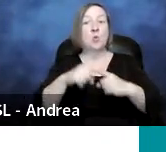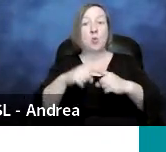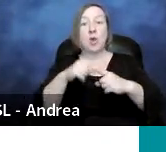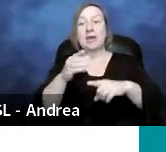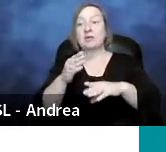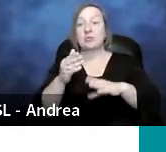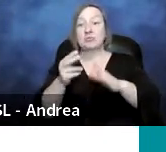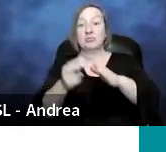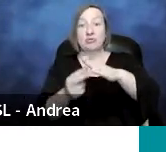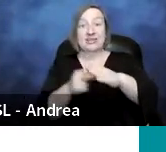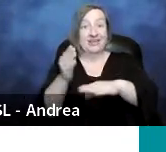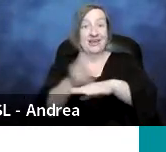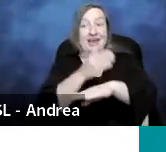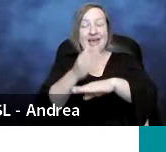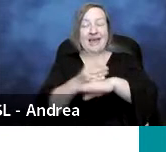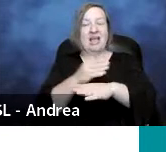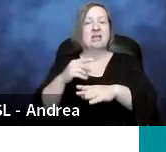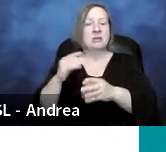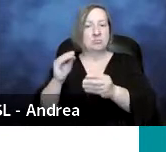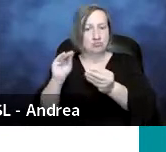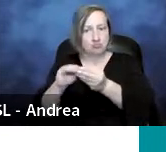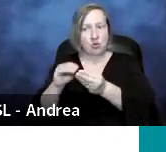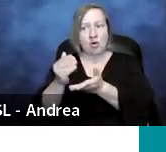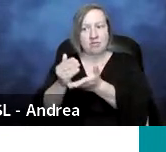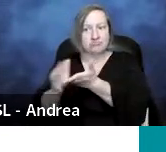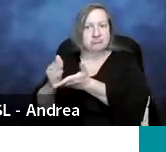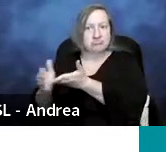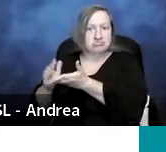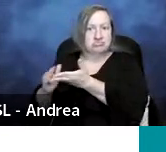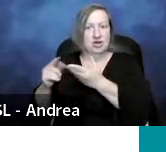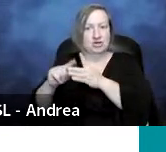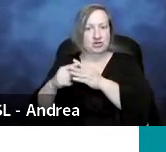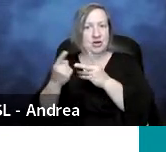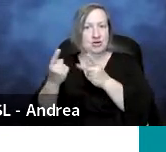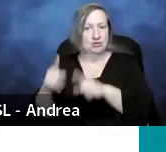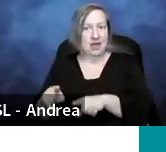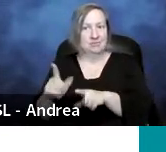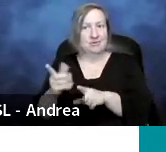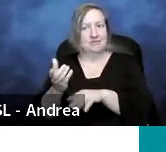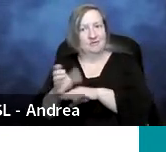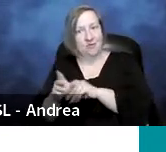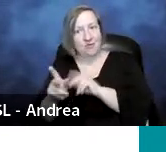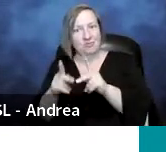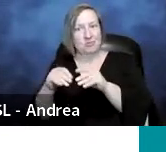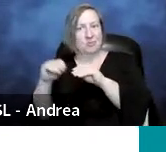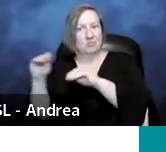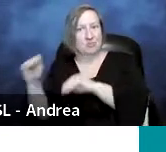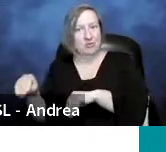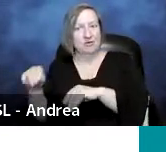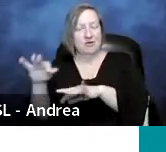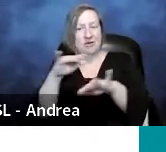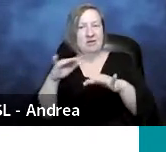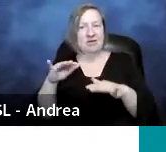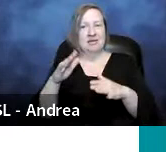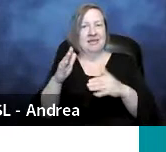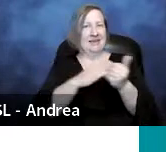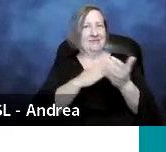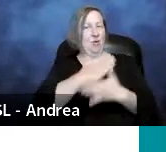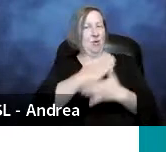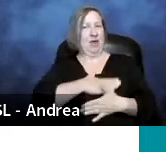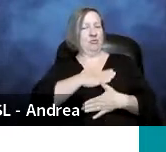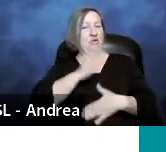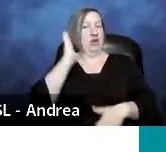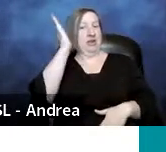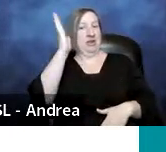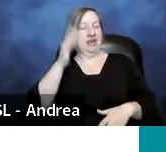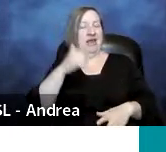happen. And as much as I appreciate what is being presented right now, I can't not say